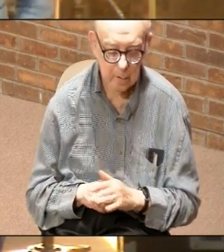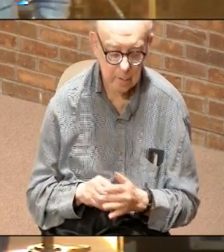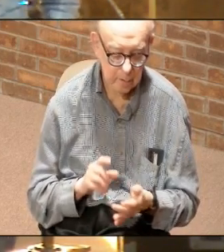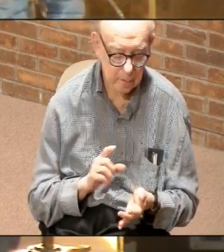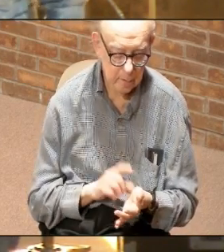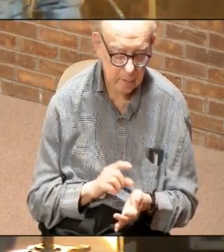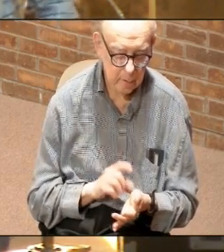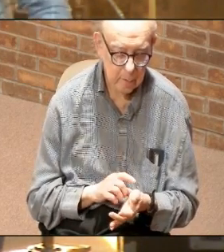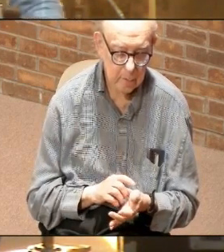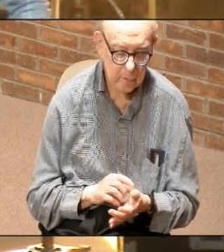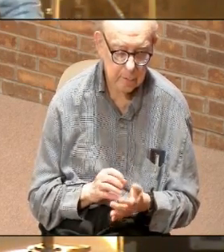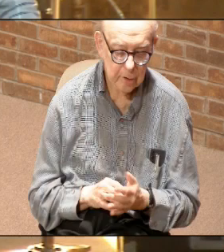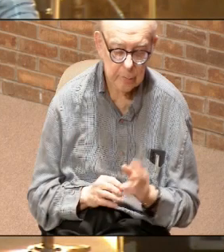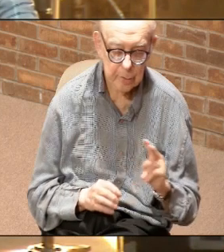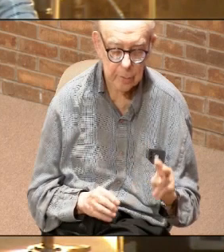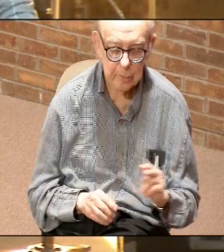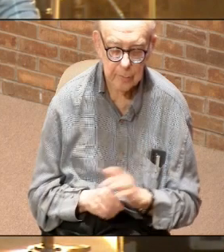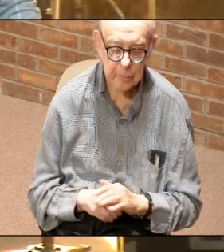verses 13 and 14.